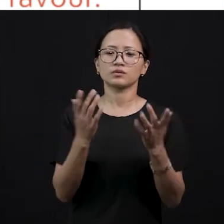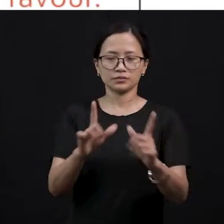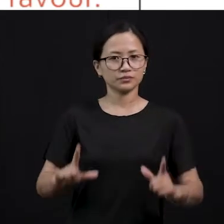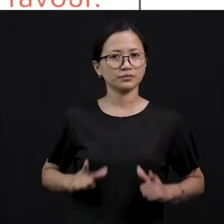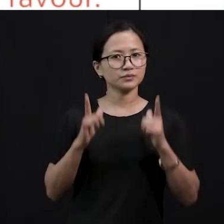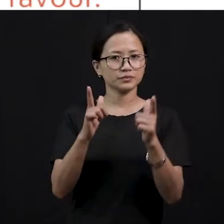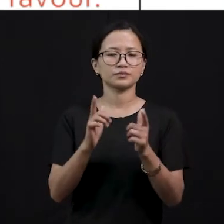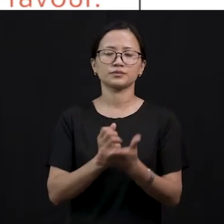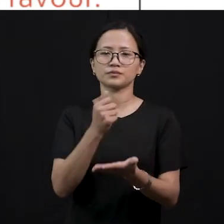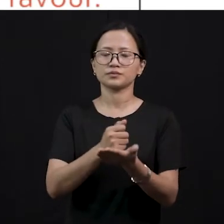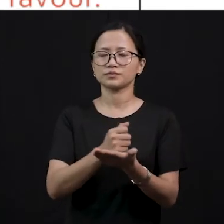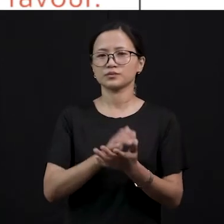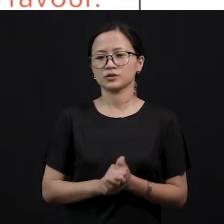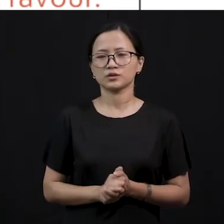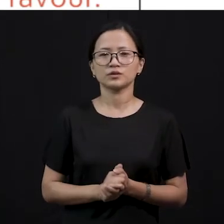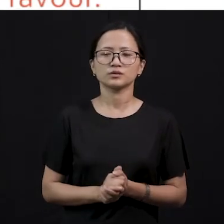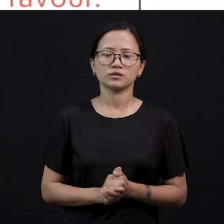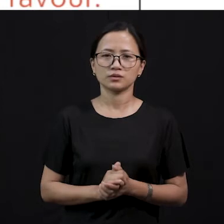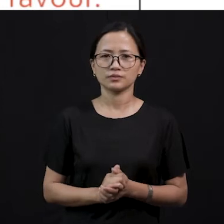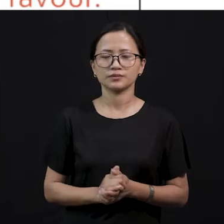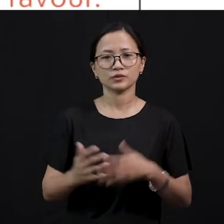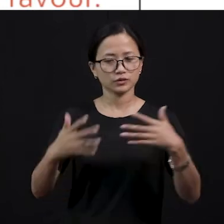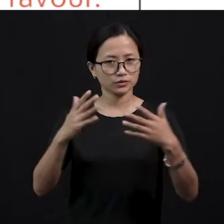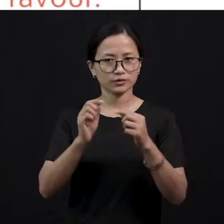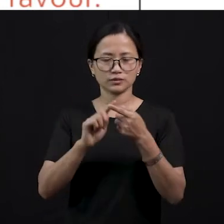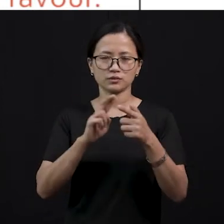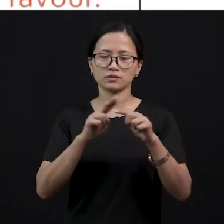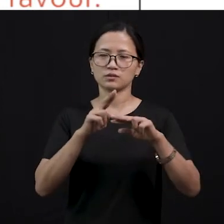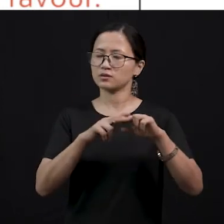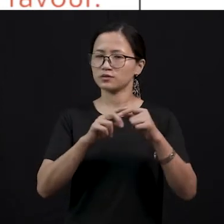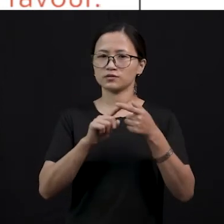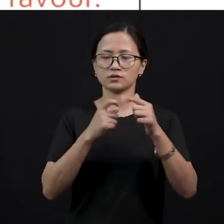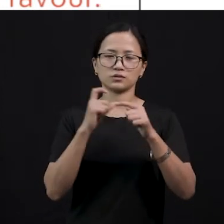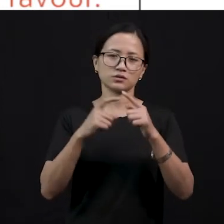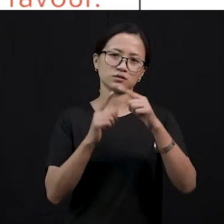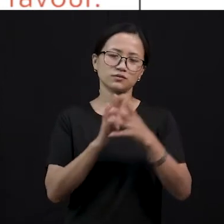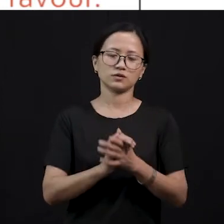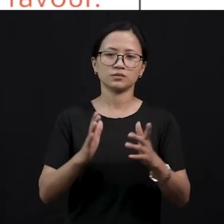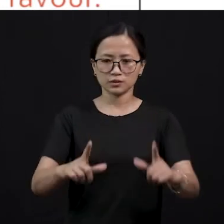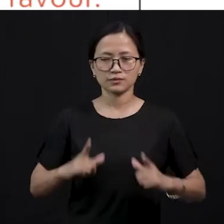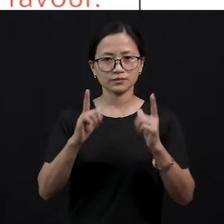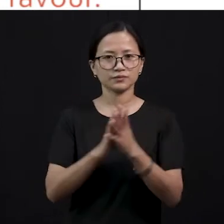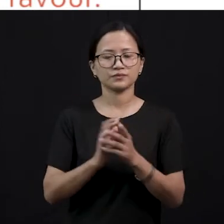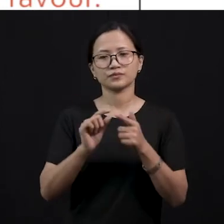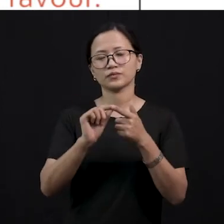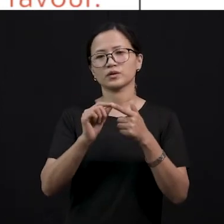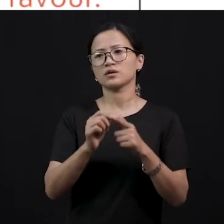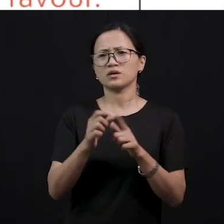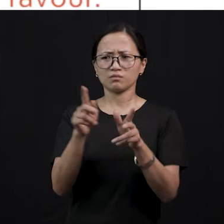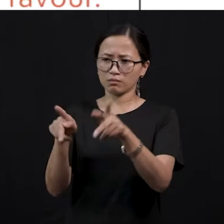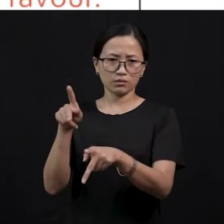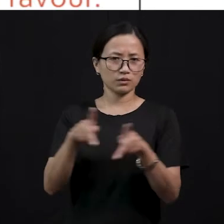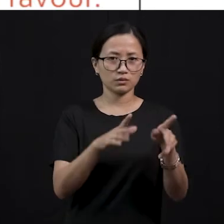the decisions are going to affect my life too. The political parties employ media to create and shape public opinion in their favor.